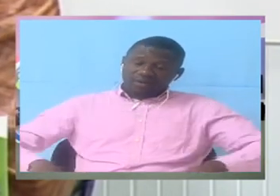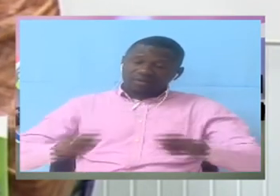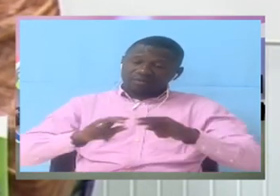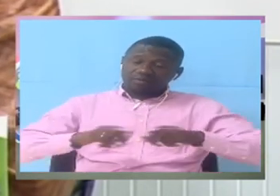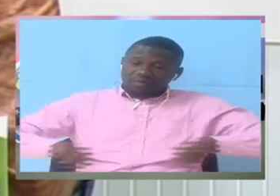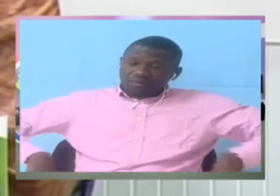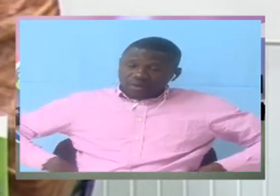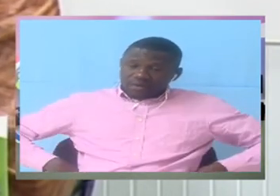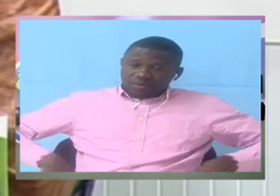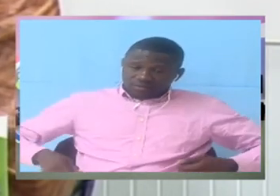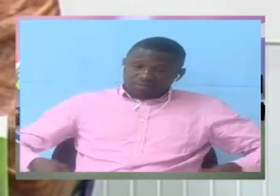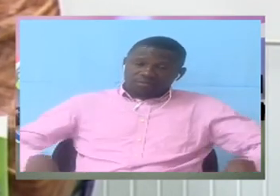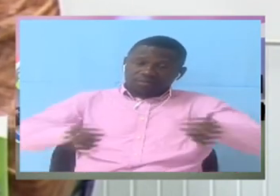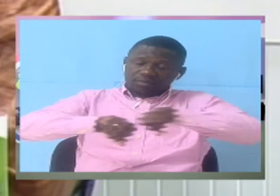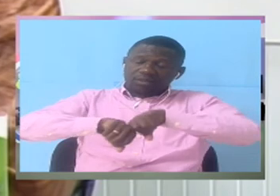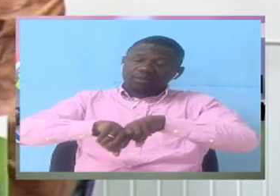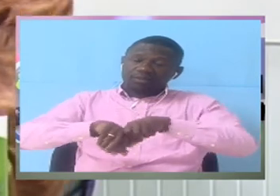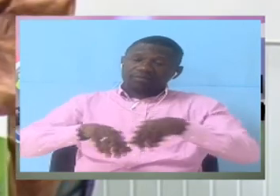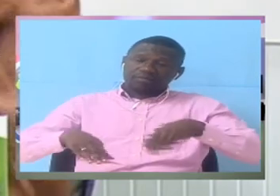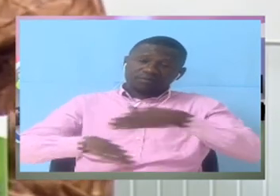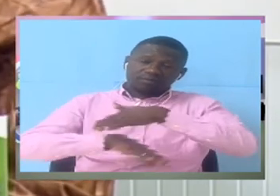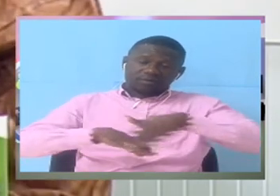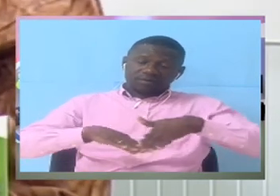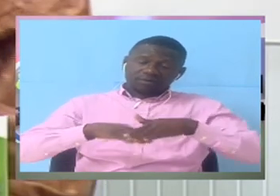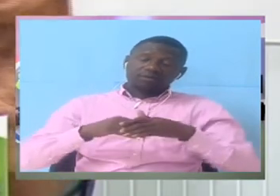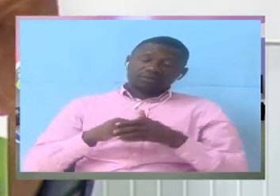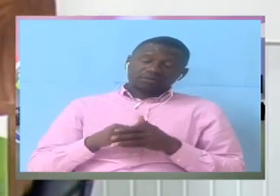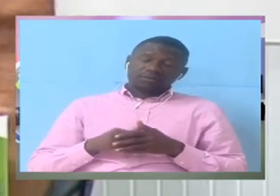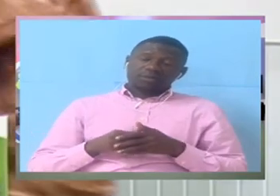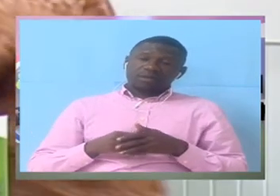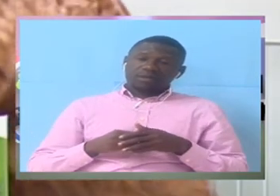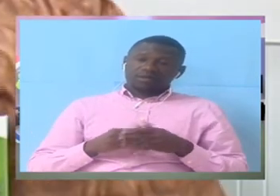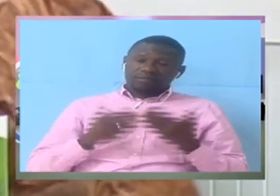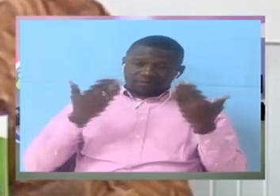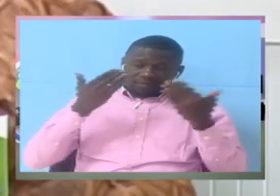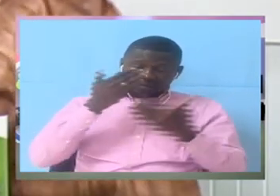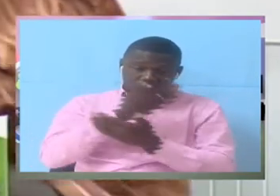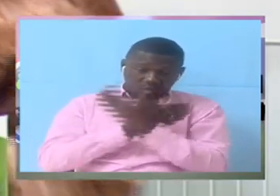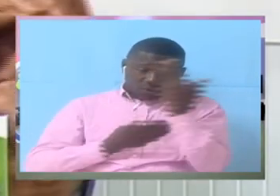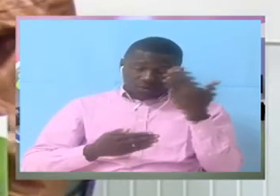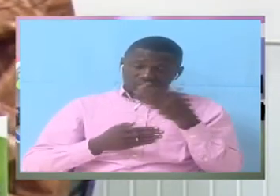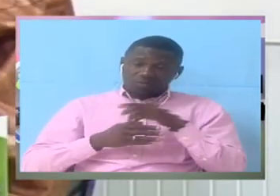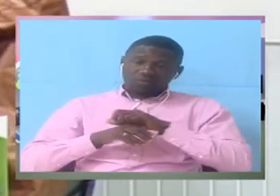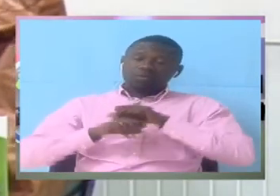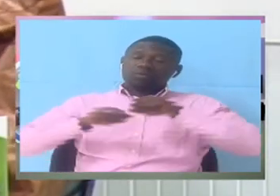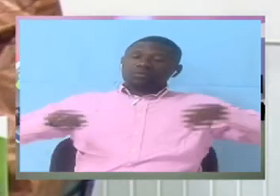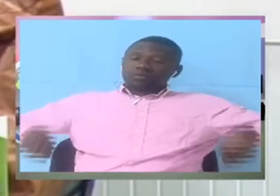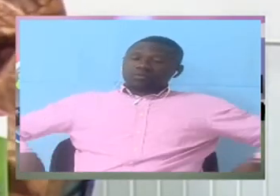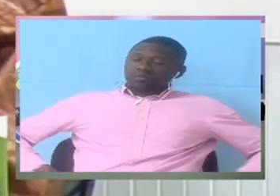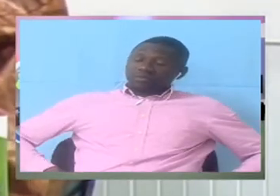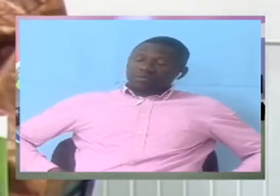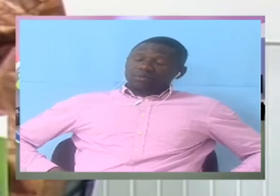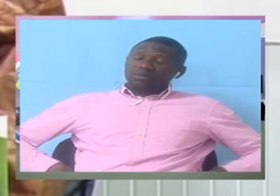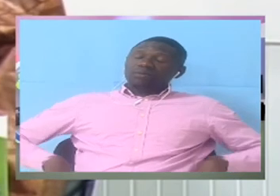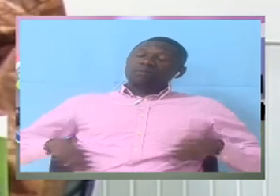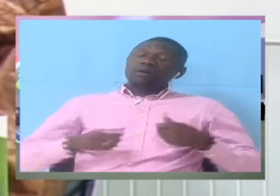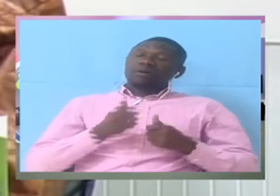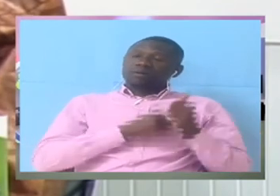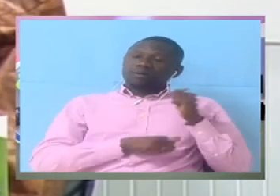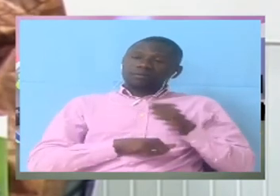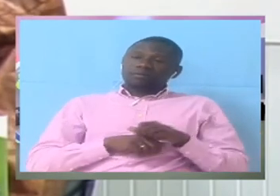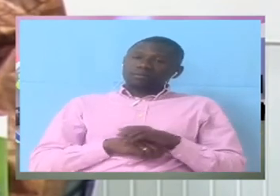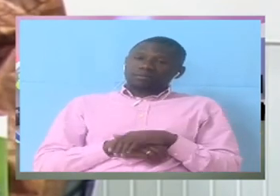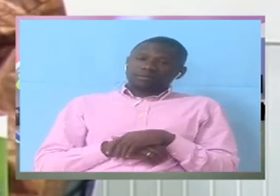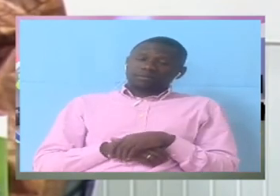remove it from the back and bring it to the front. And when day breaks, we return our